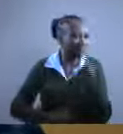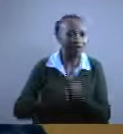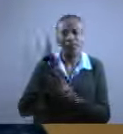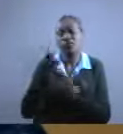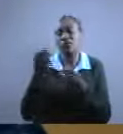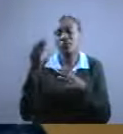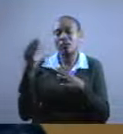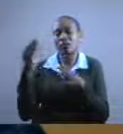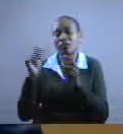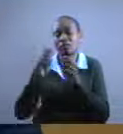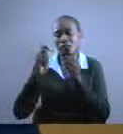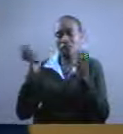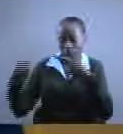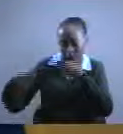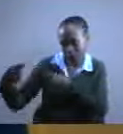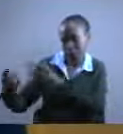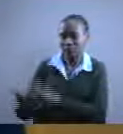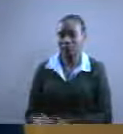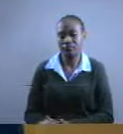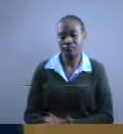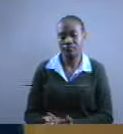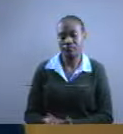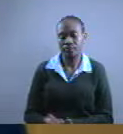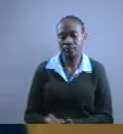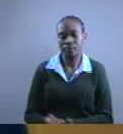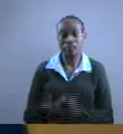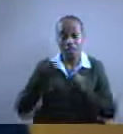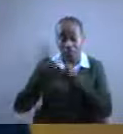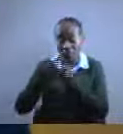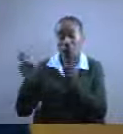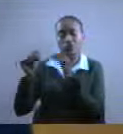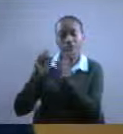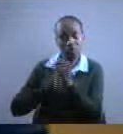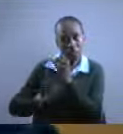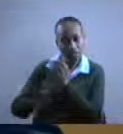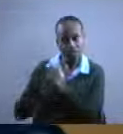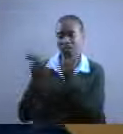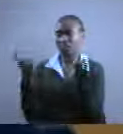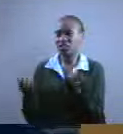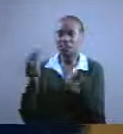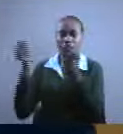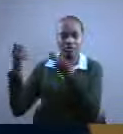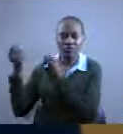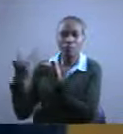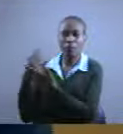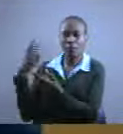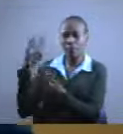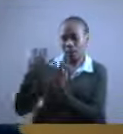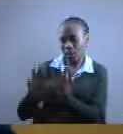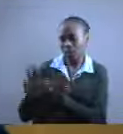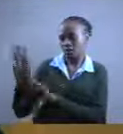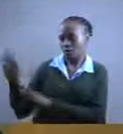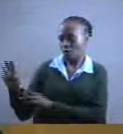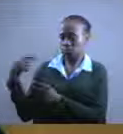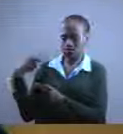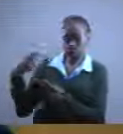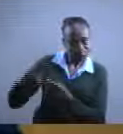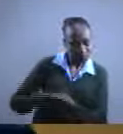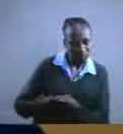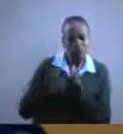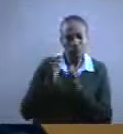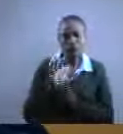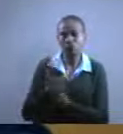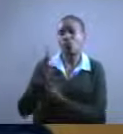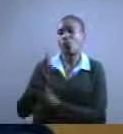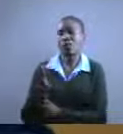Championships. The holding of this and the countless other international events in South Africa since 1994 continues to demonstrate